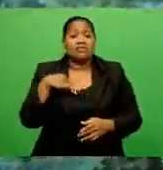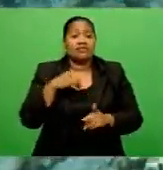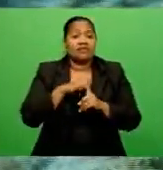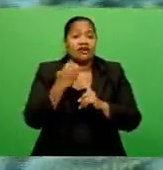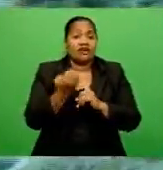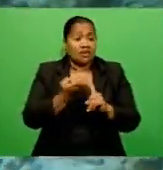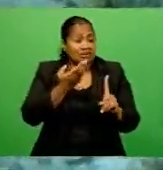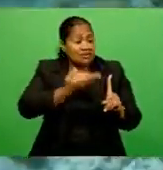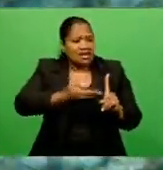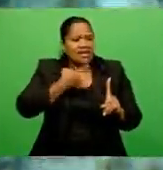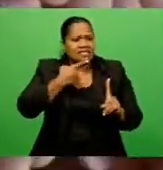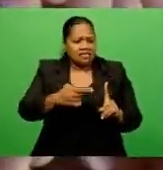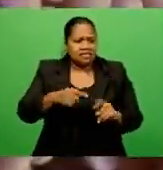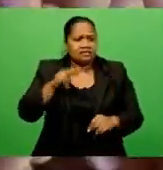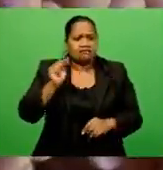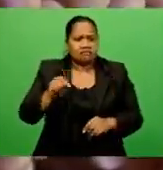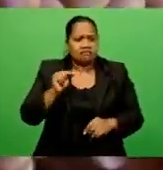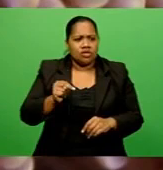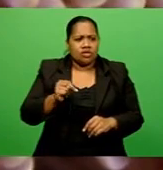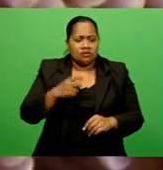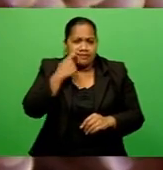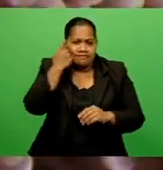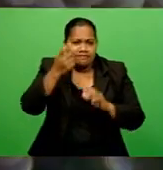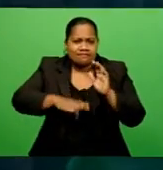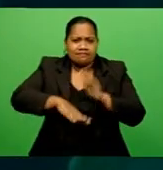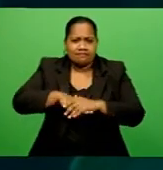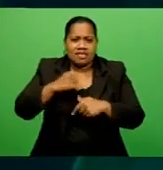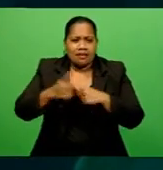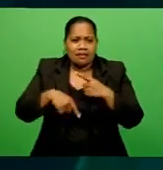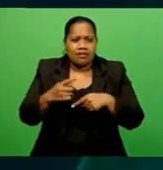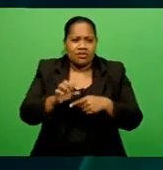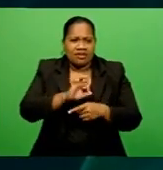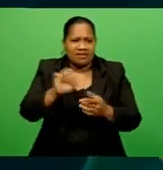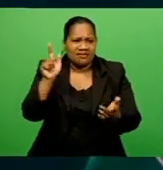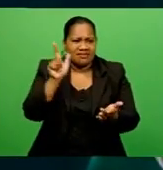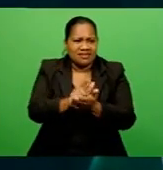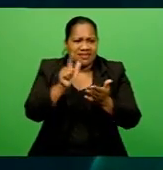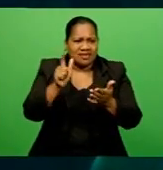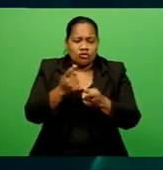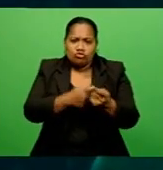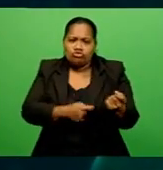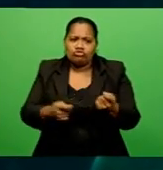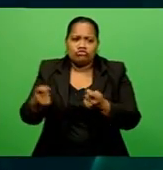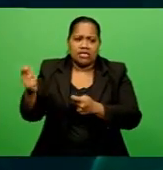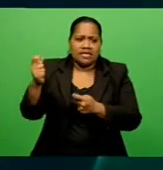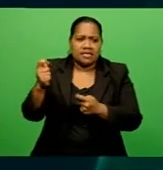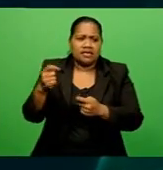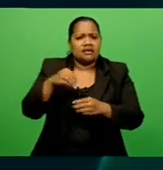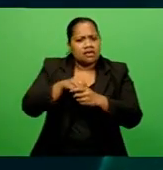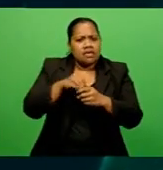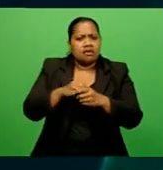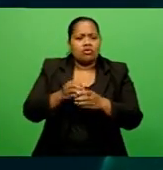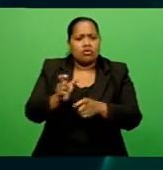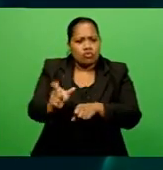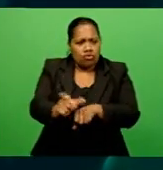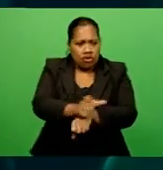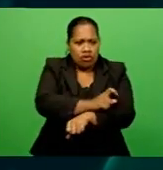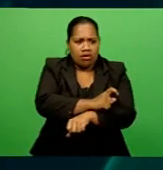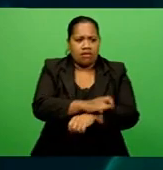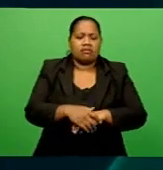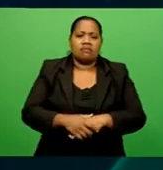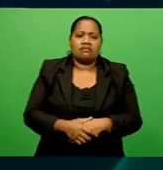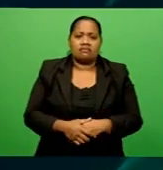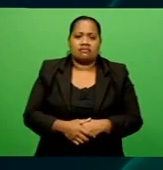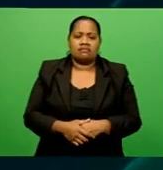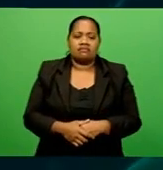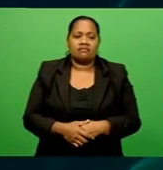Reddy says they need to be vigilant about the illegal trade in wildlife, including corals, which is amongst the most profitable